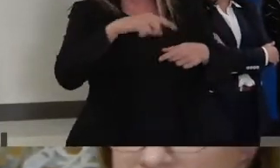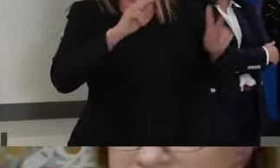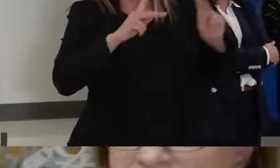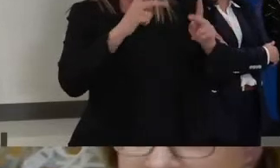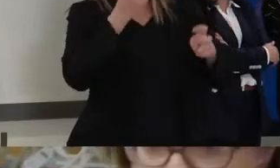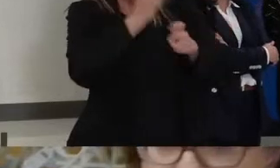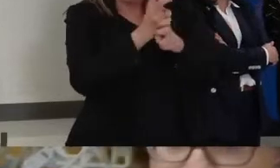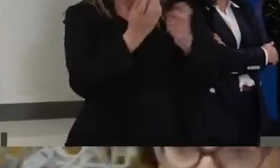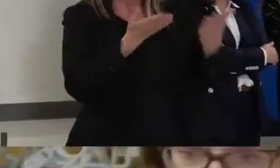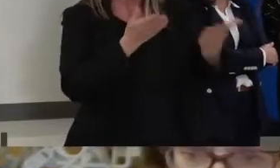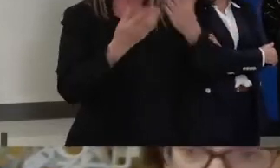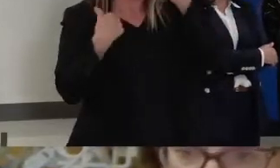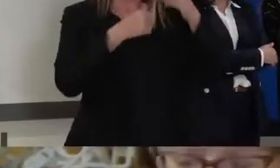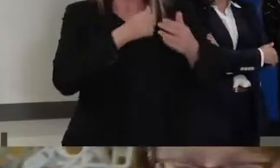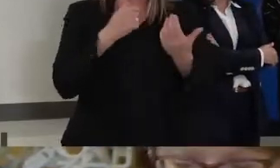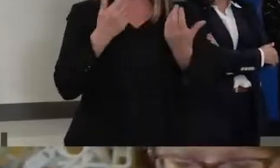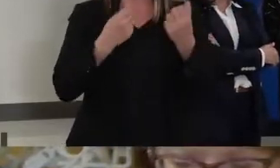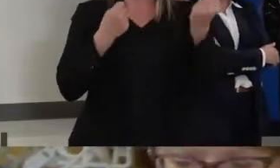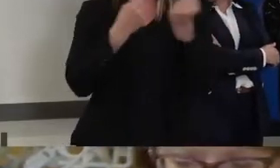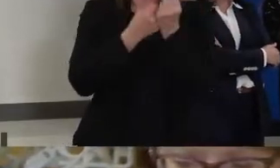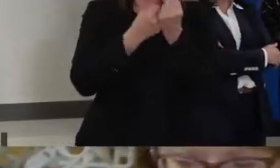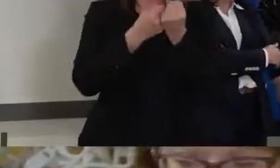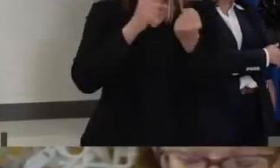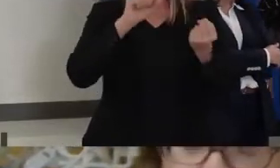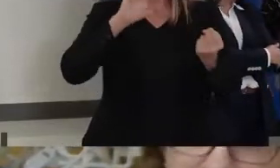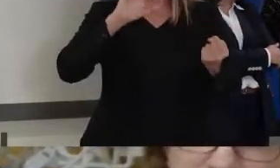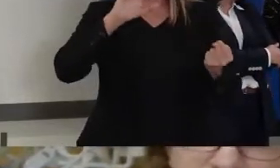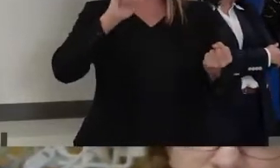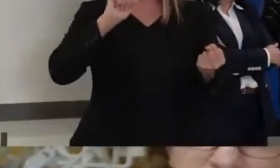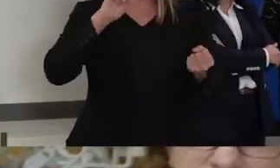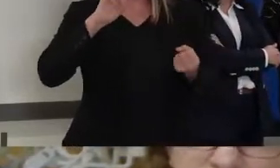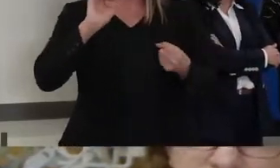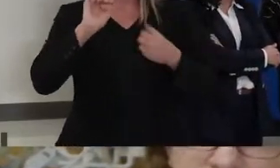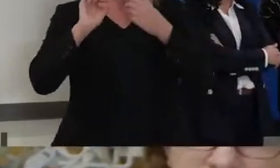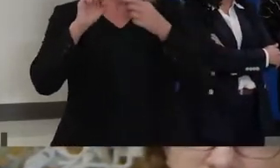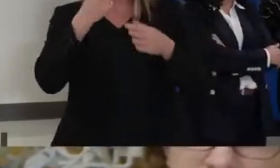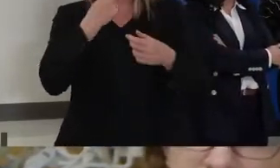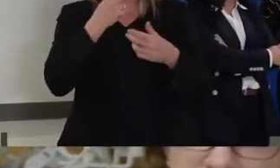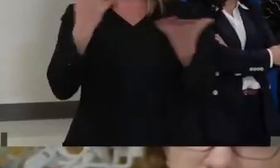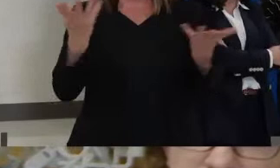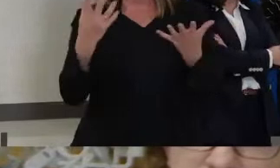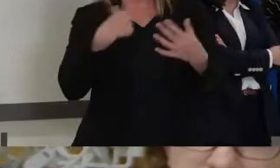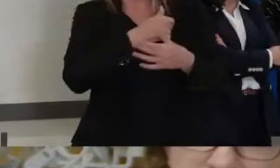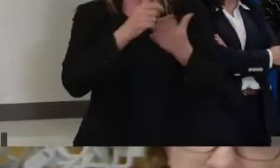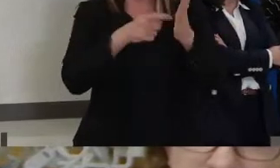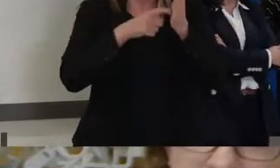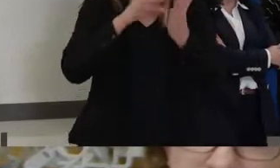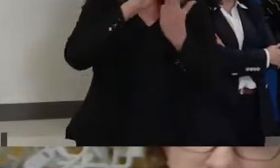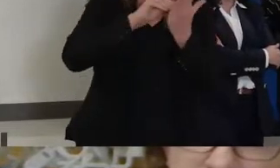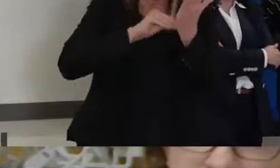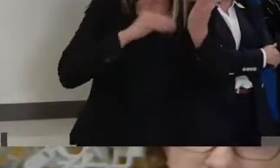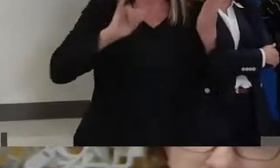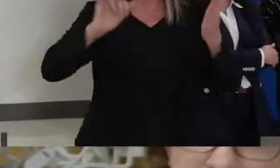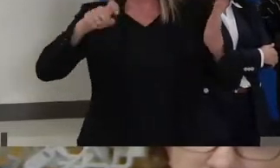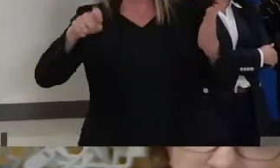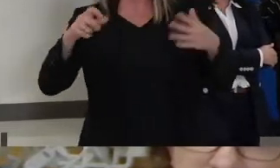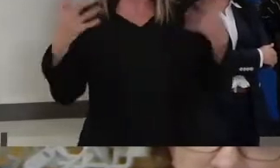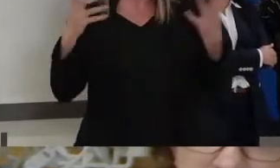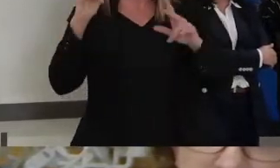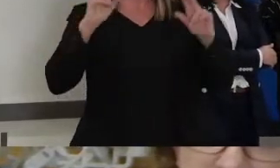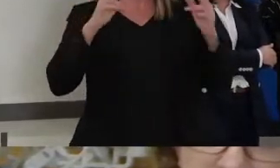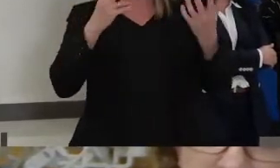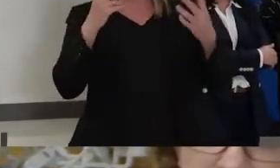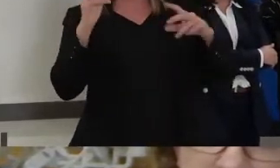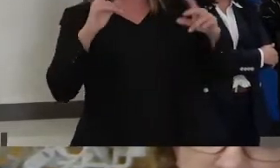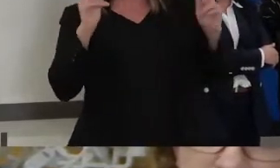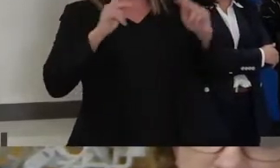supported CareCorp as a county early. We said, hey, that's fine. Let's require us to tackle these needs. And so as someone who struggles every